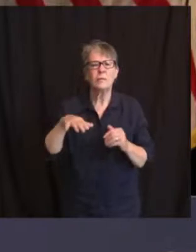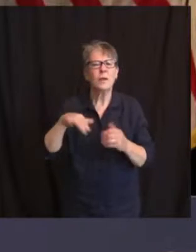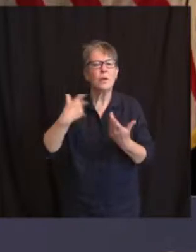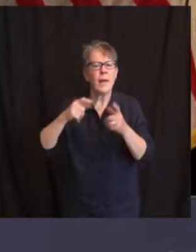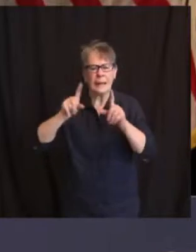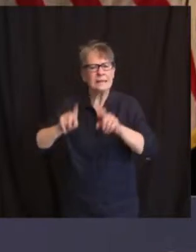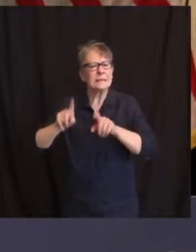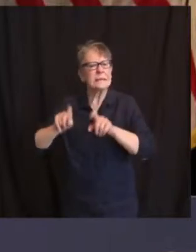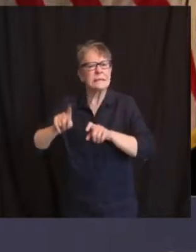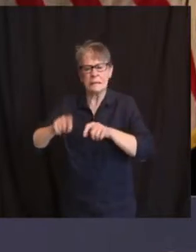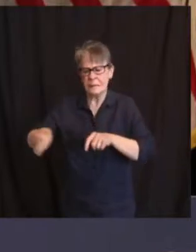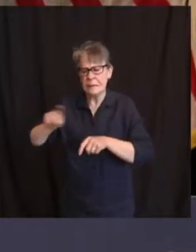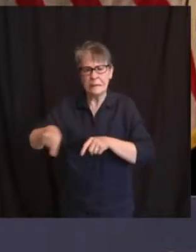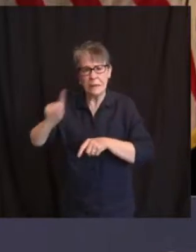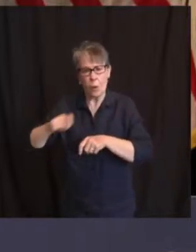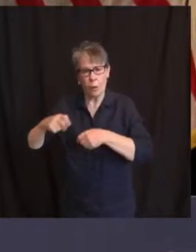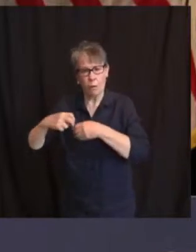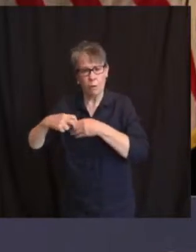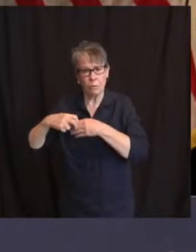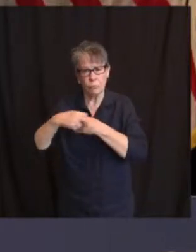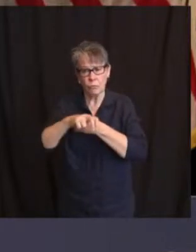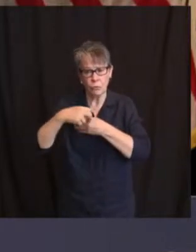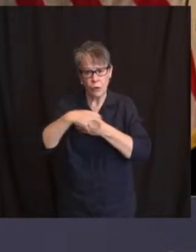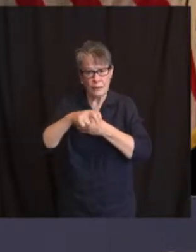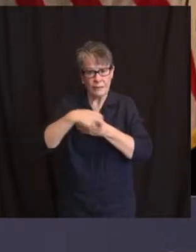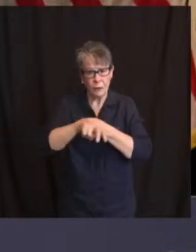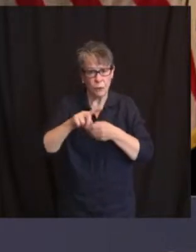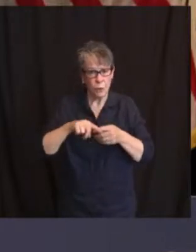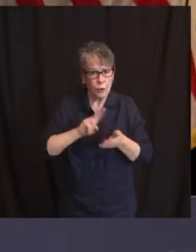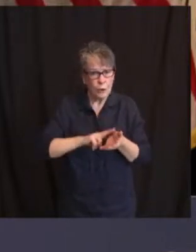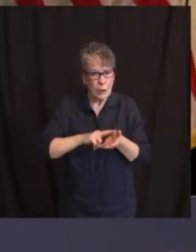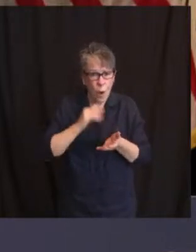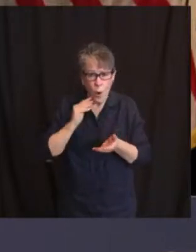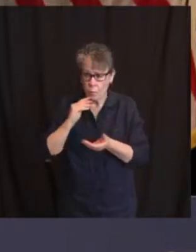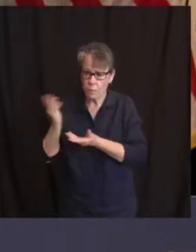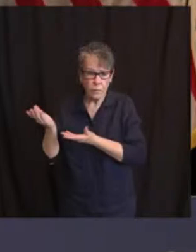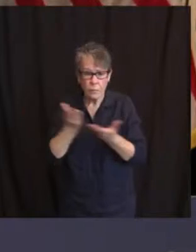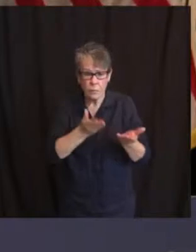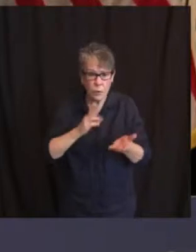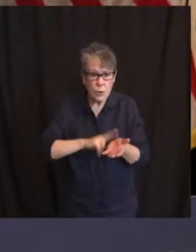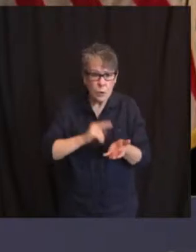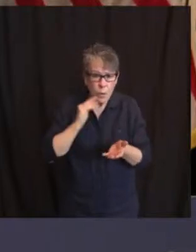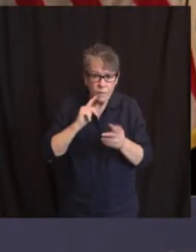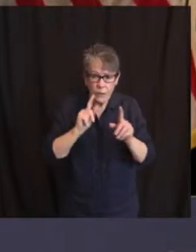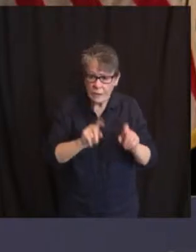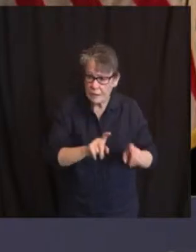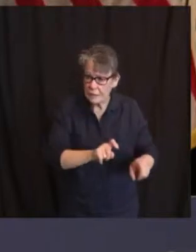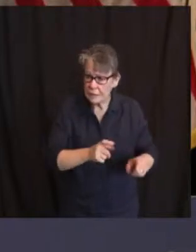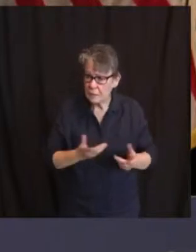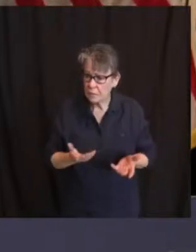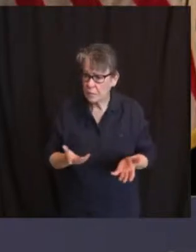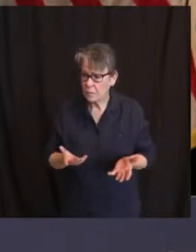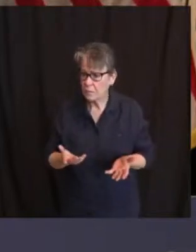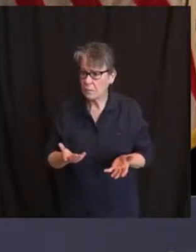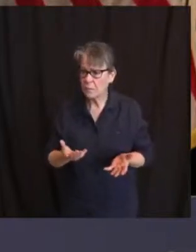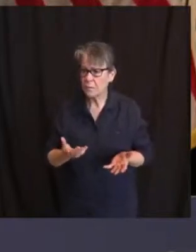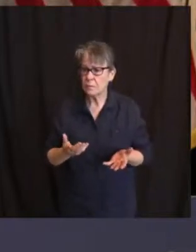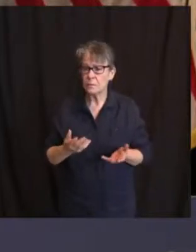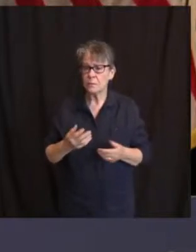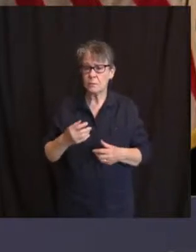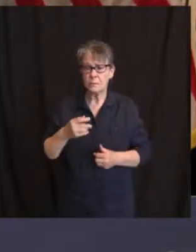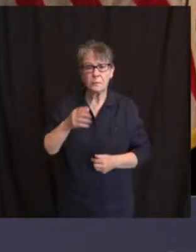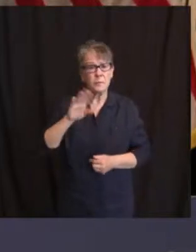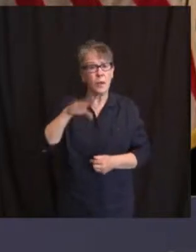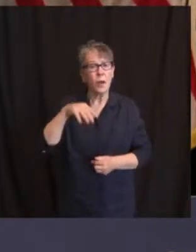if Medicaid would cover the costs associated with that testing. Today's announcement or clarification with gathering